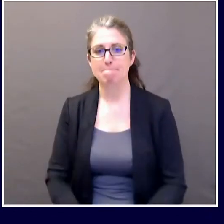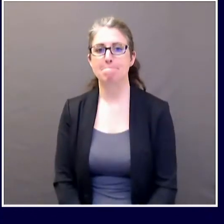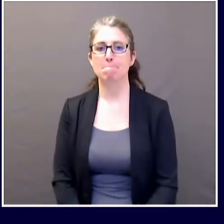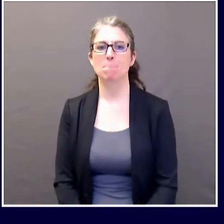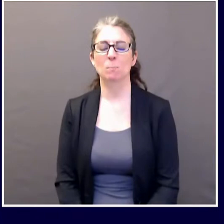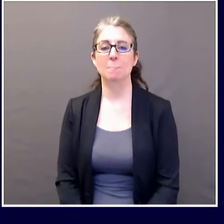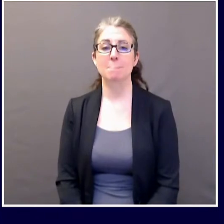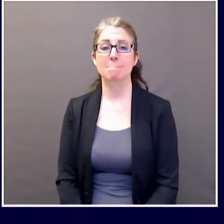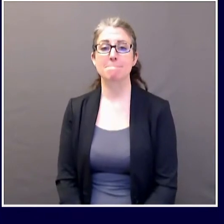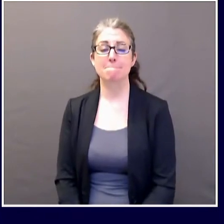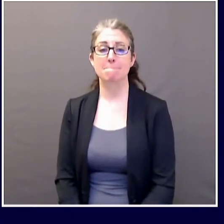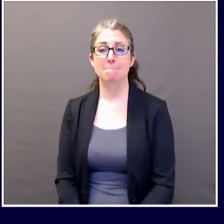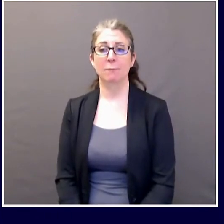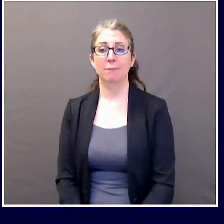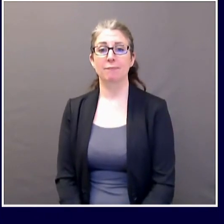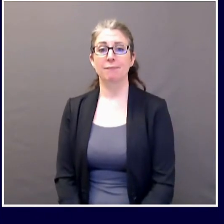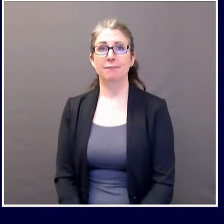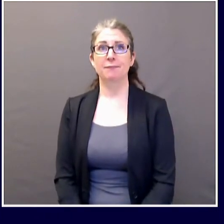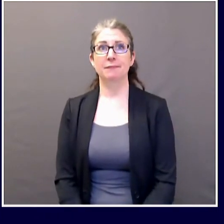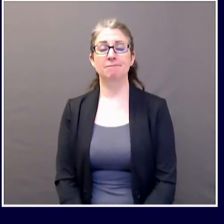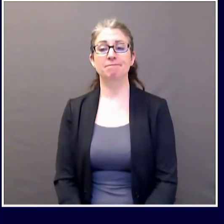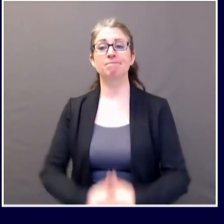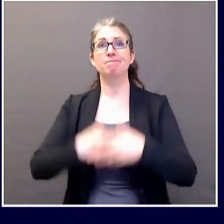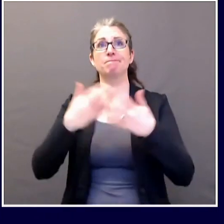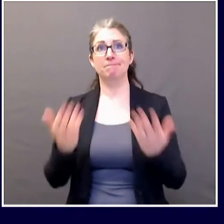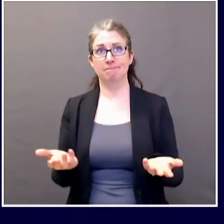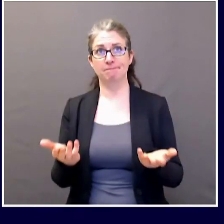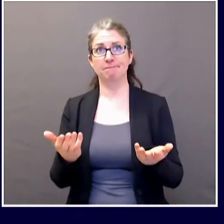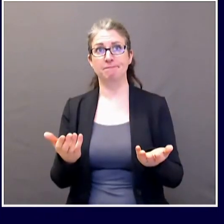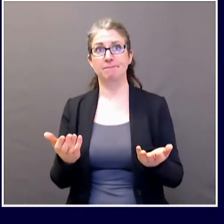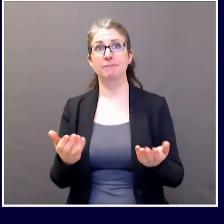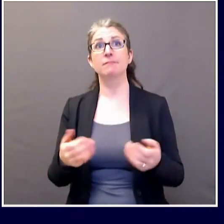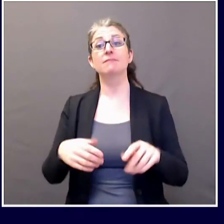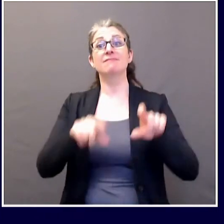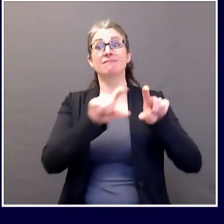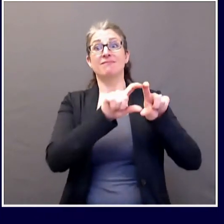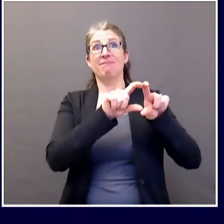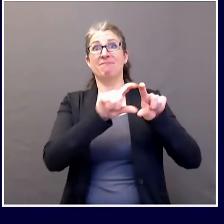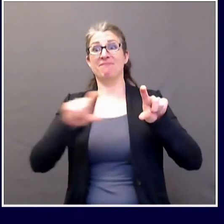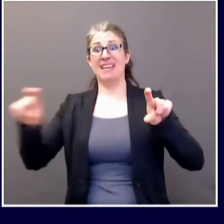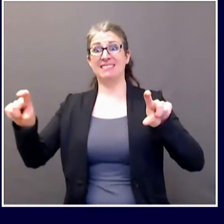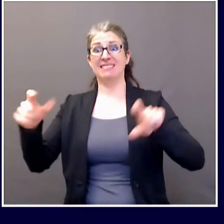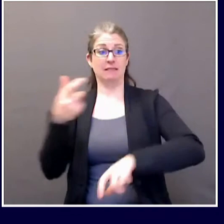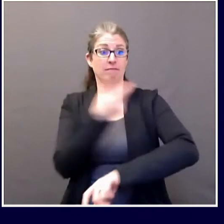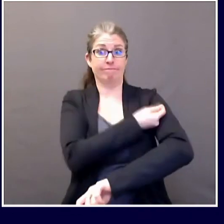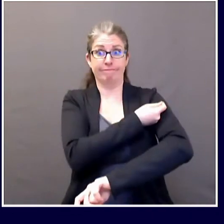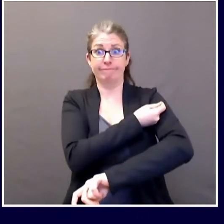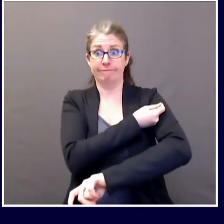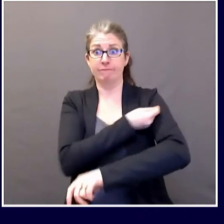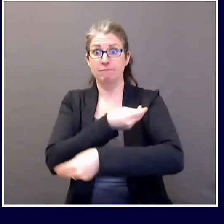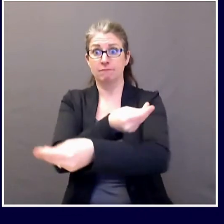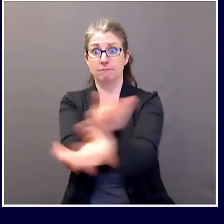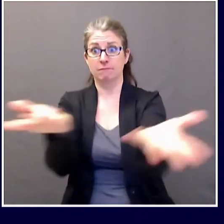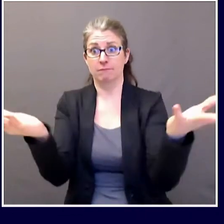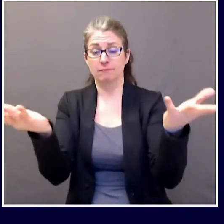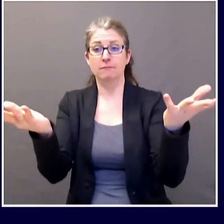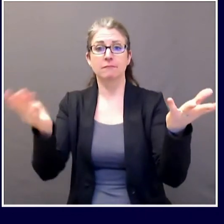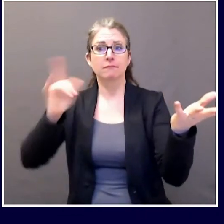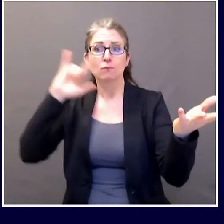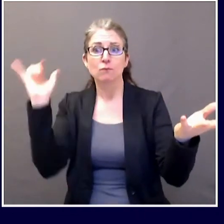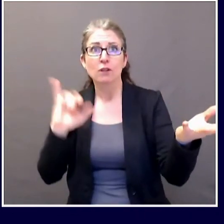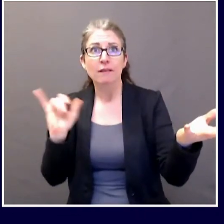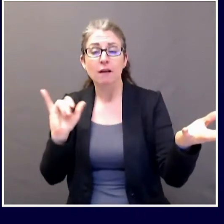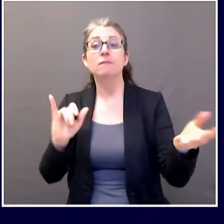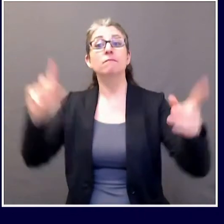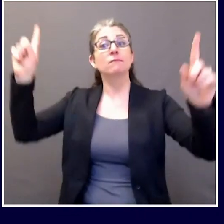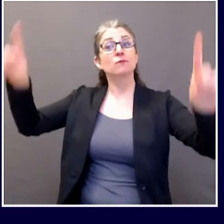Turning next to vaccines and vaccinations. Let's do the numbers first. There have been a total now of